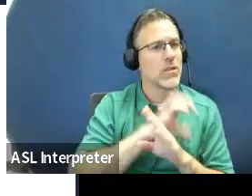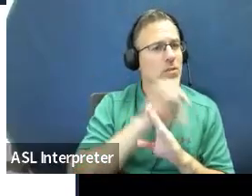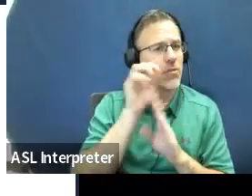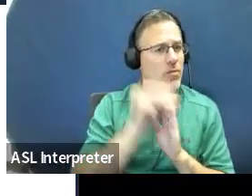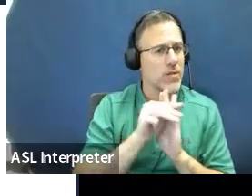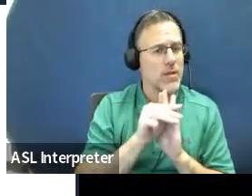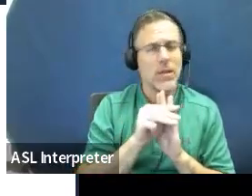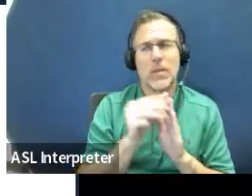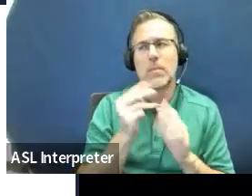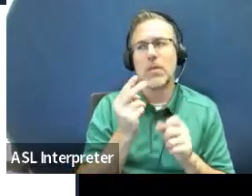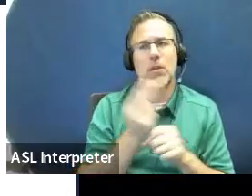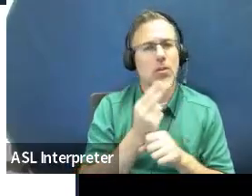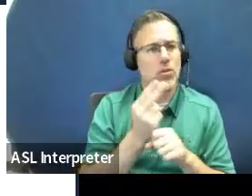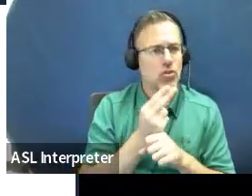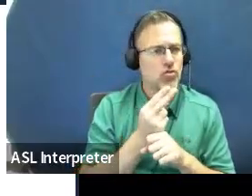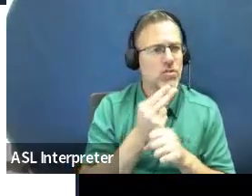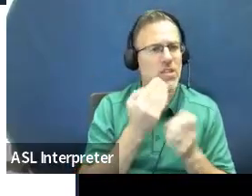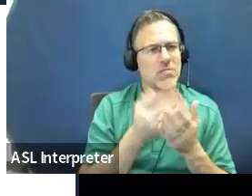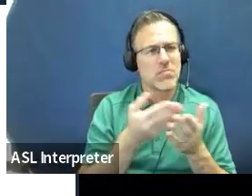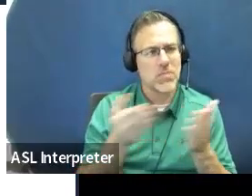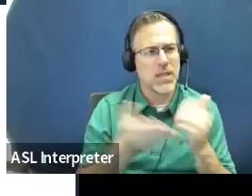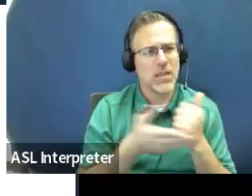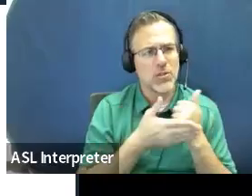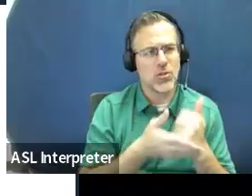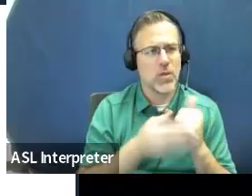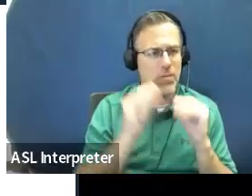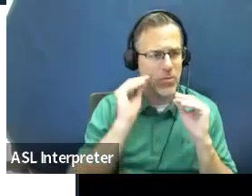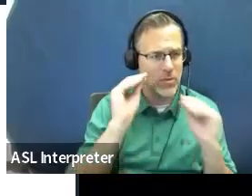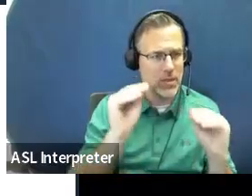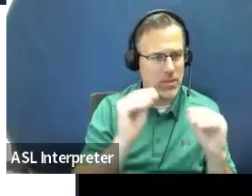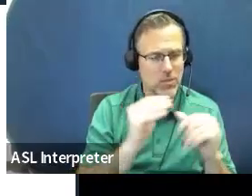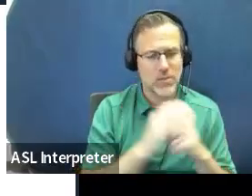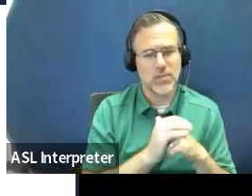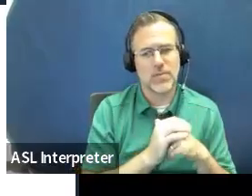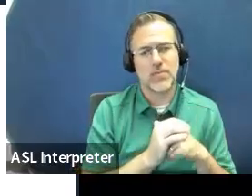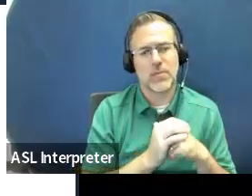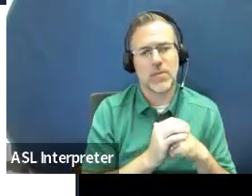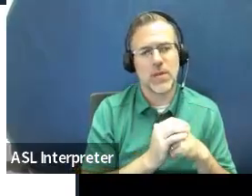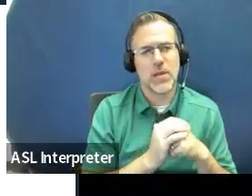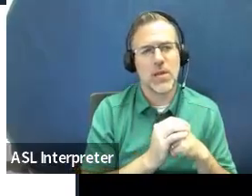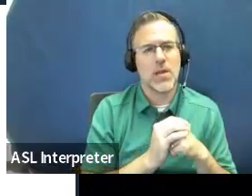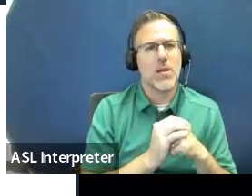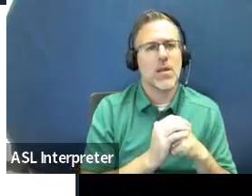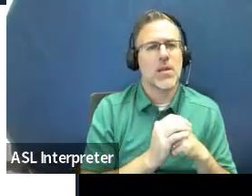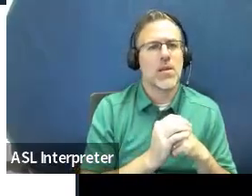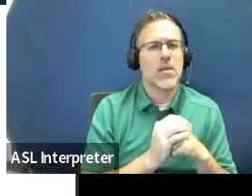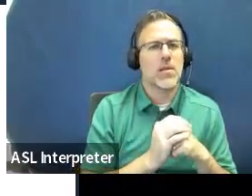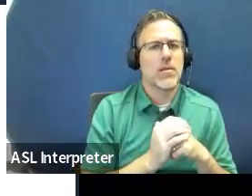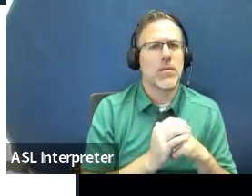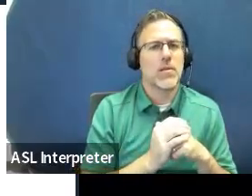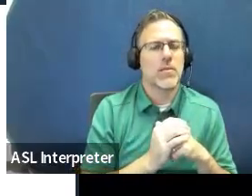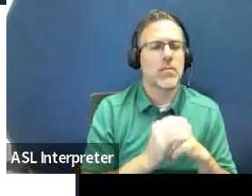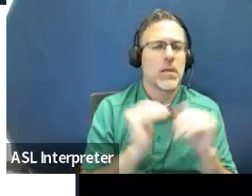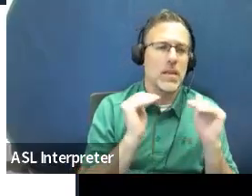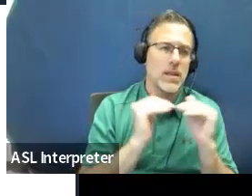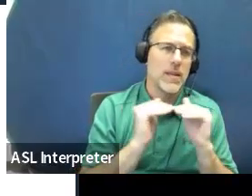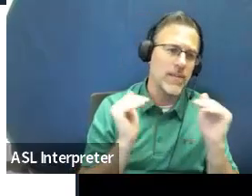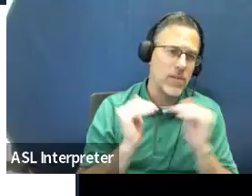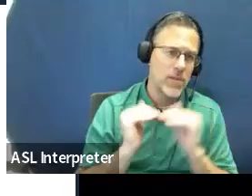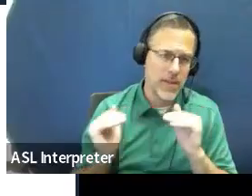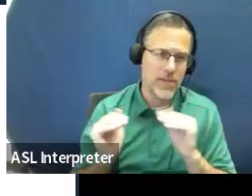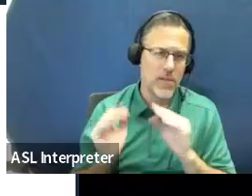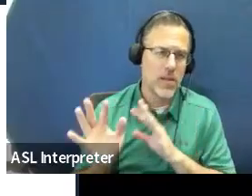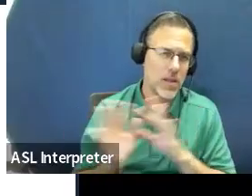those things to help you teach. However, instead of writing it around reaching that level or moving from level to level,